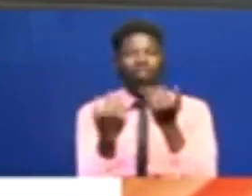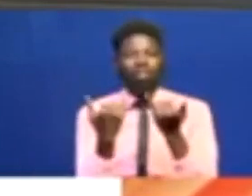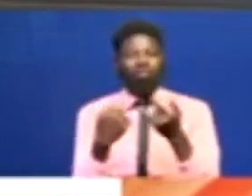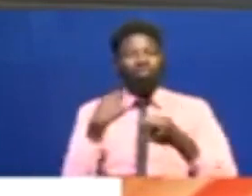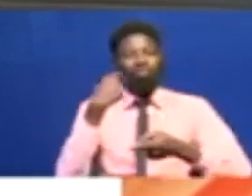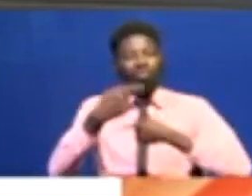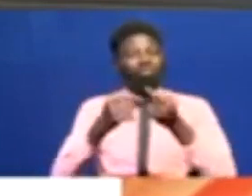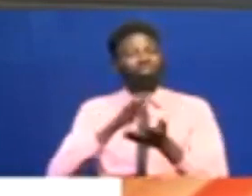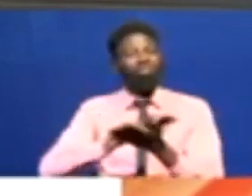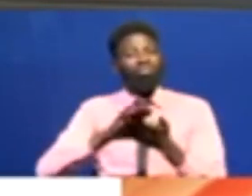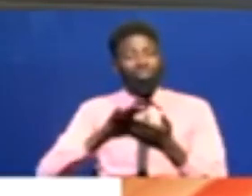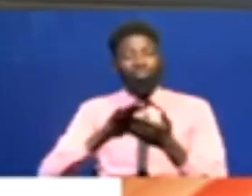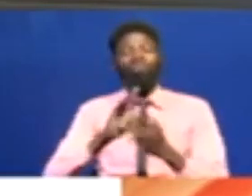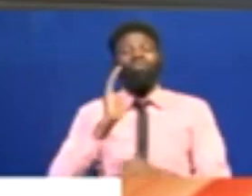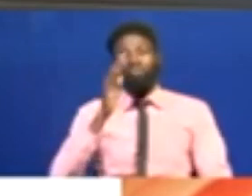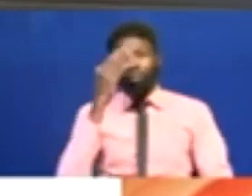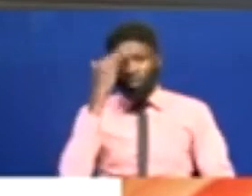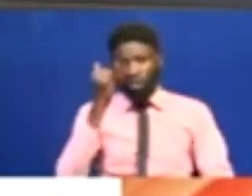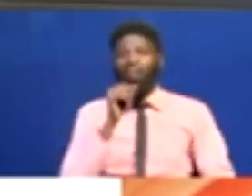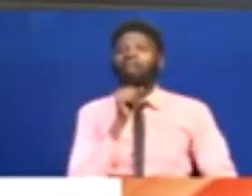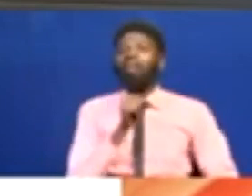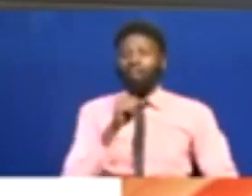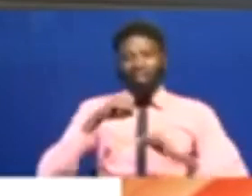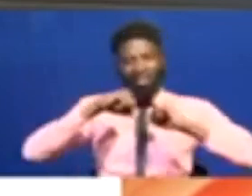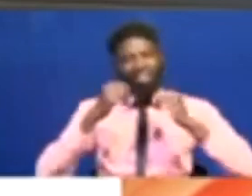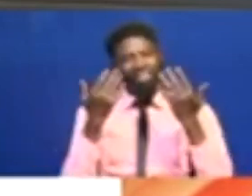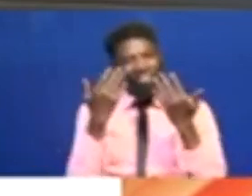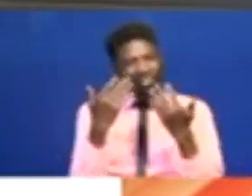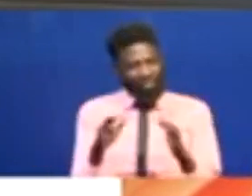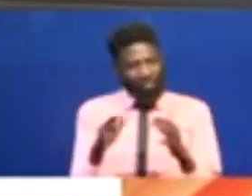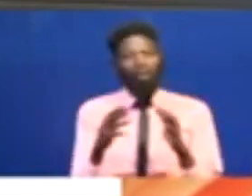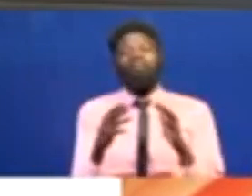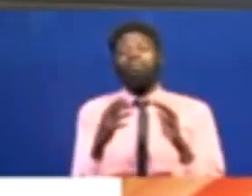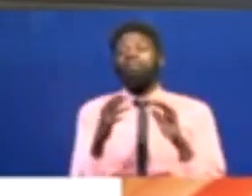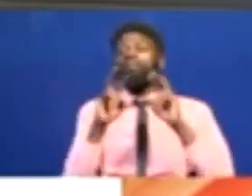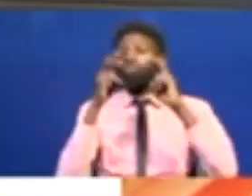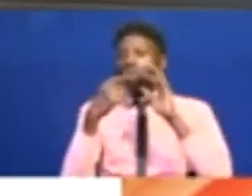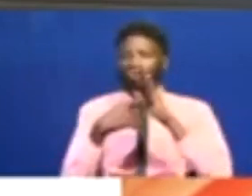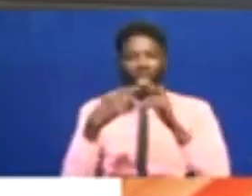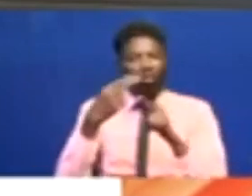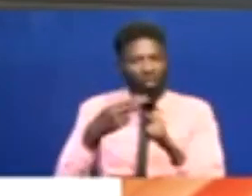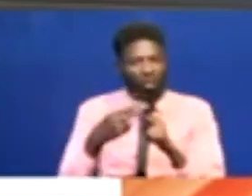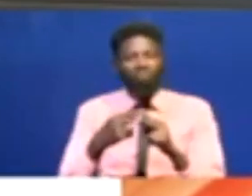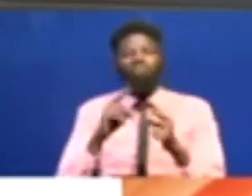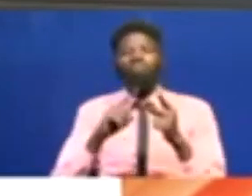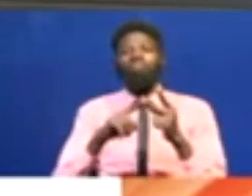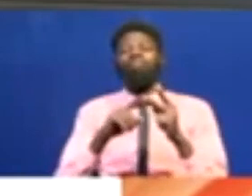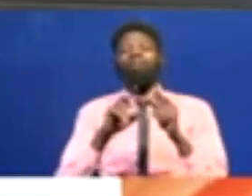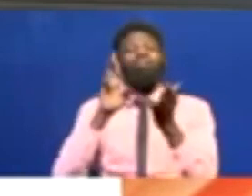elders finally agree on contentious issues like name and units of registration following a meeting convened by